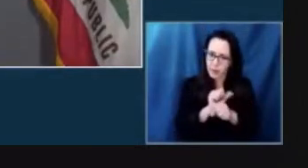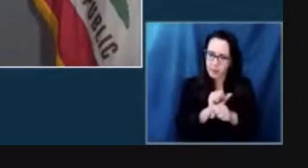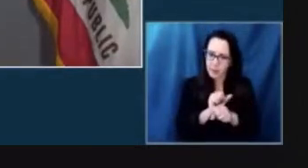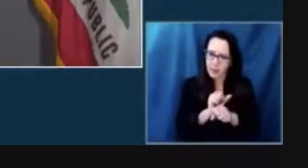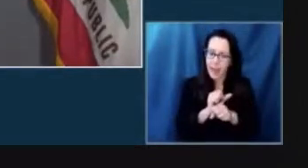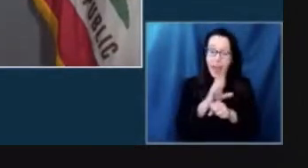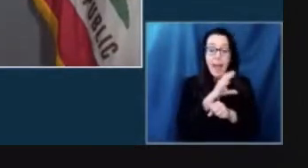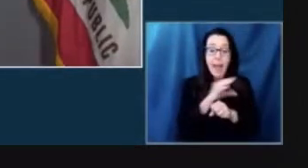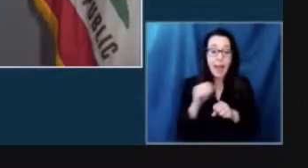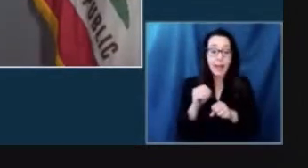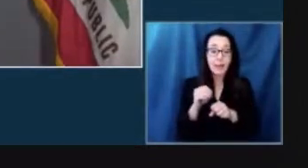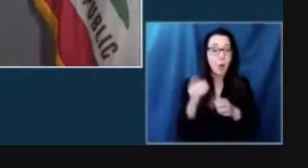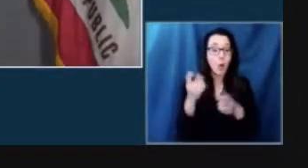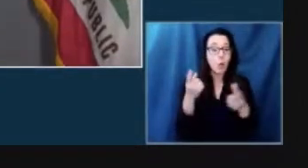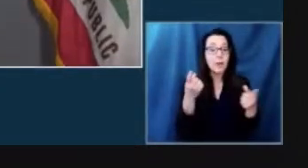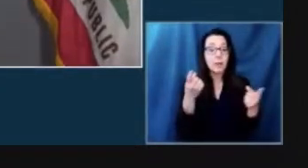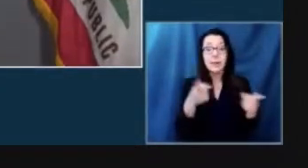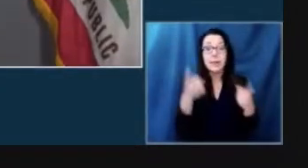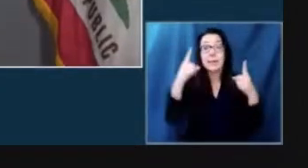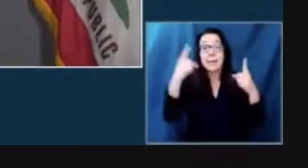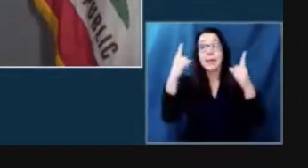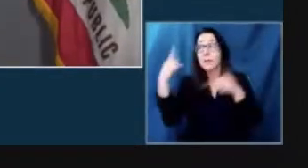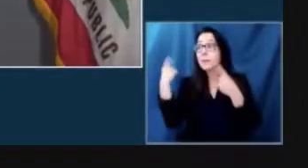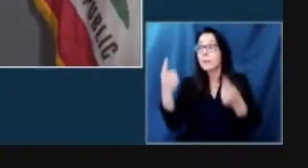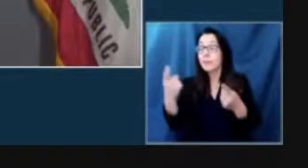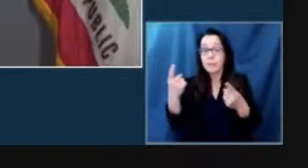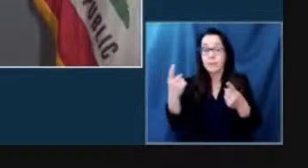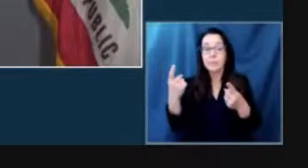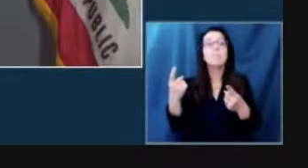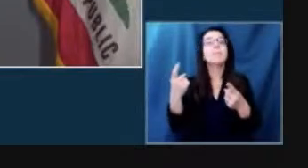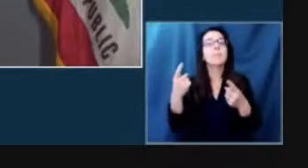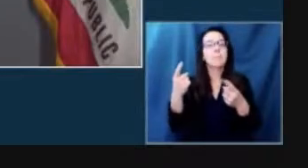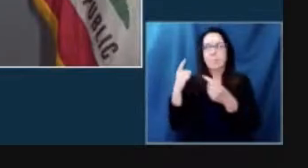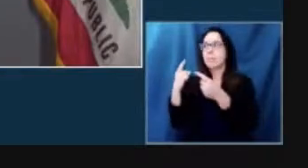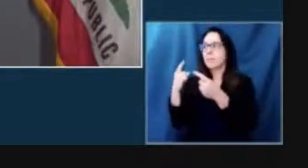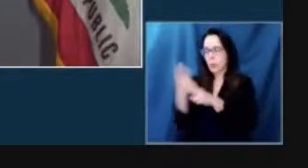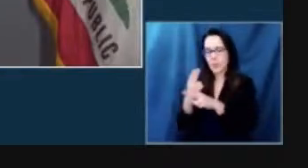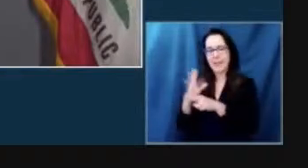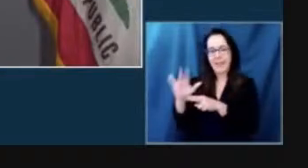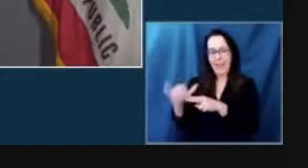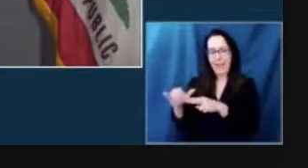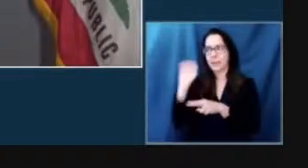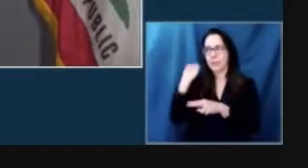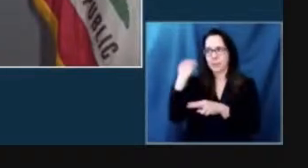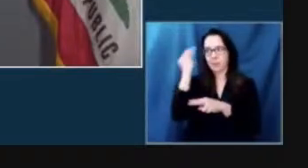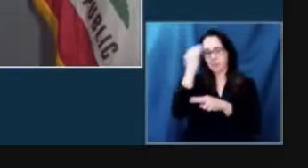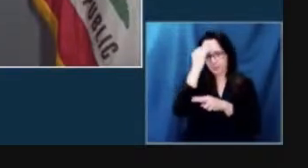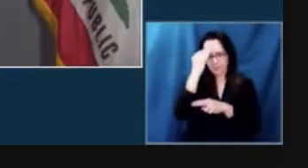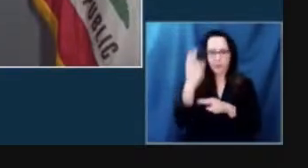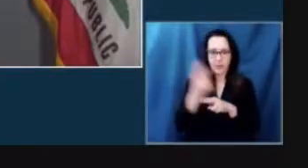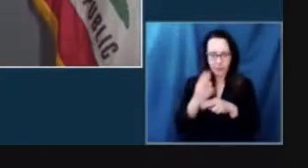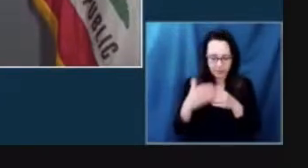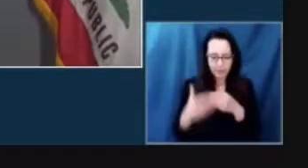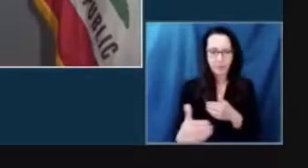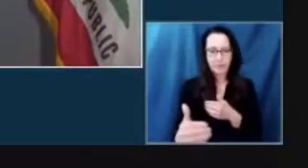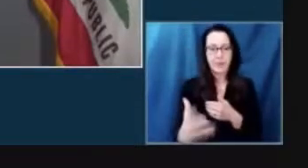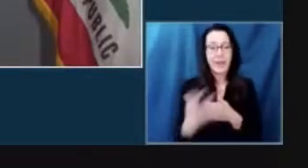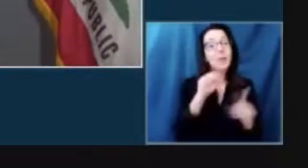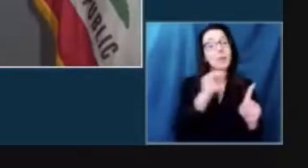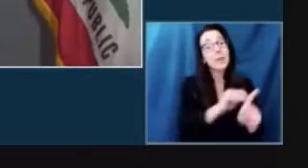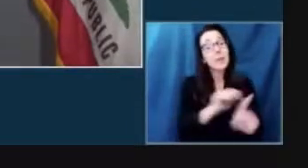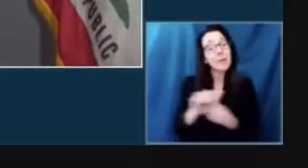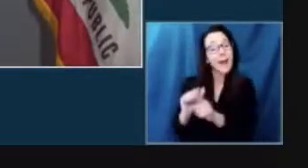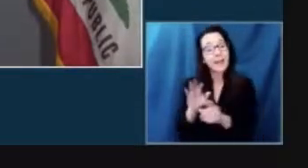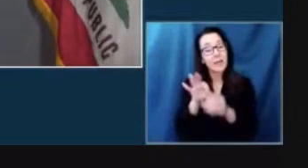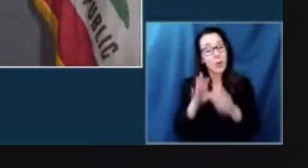We can't rest on our laurels, but we do need to constantly show and remind voters that we are the party with a